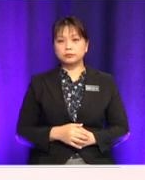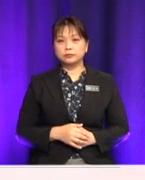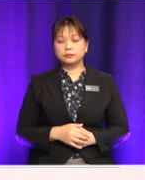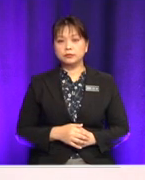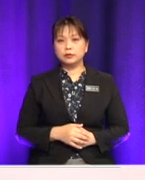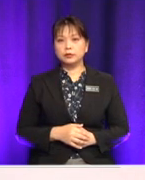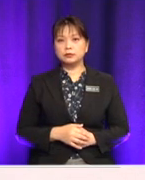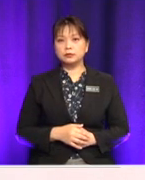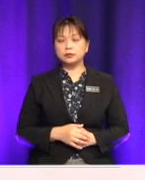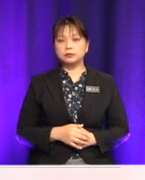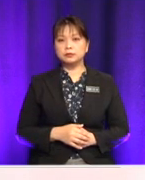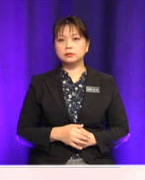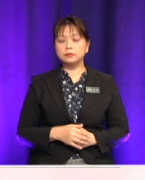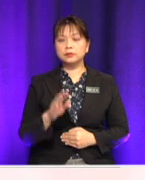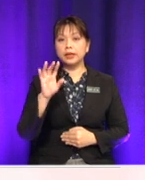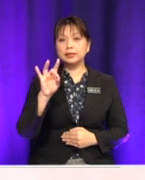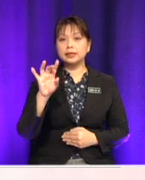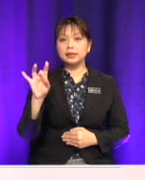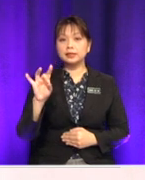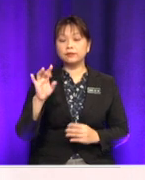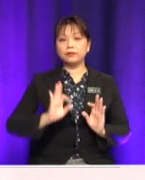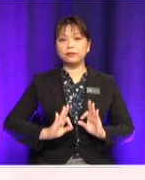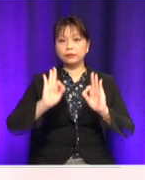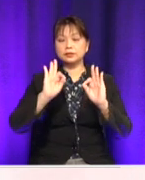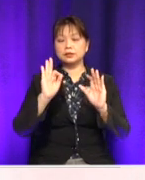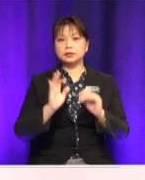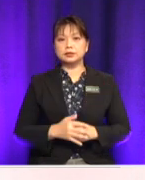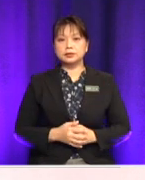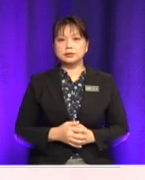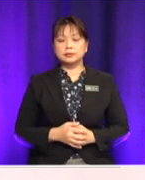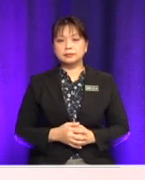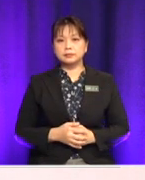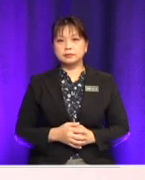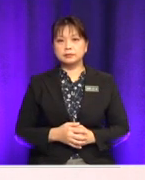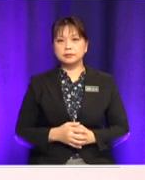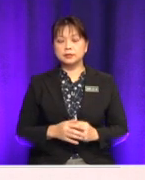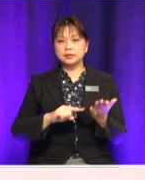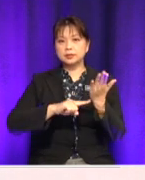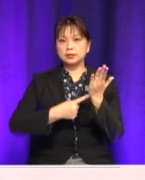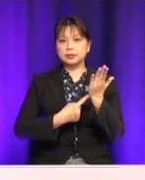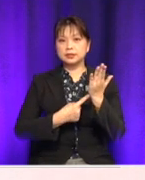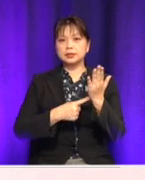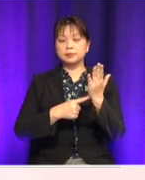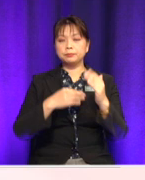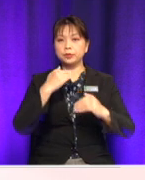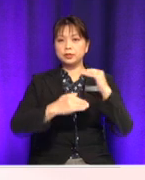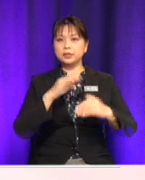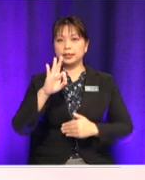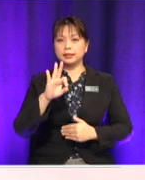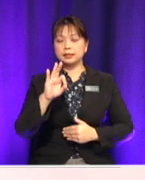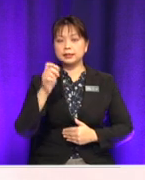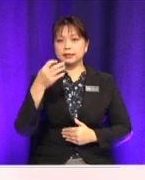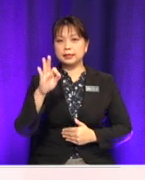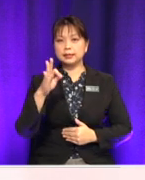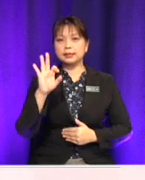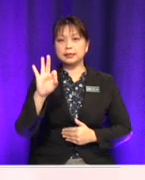88 floors each. Their construction was completed in 1998, and until 2004, they were the